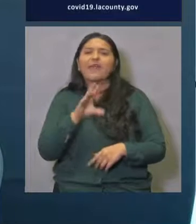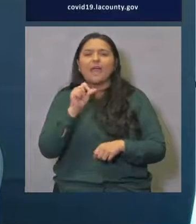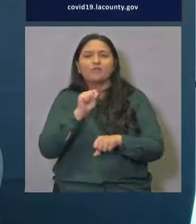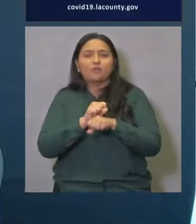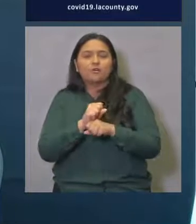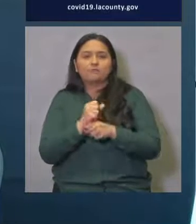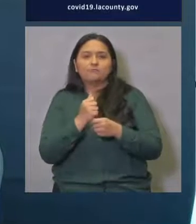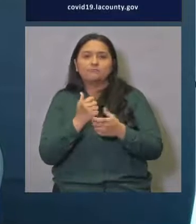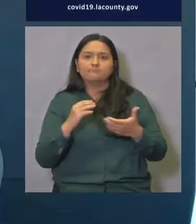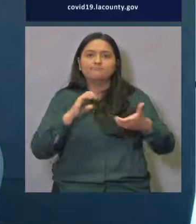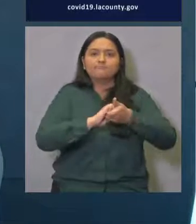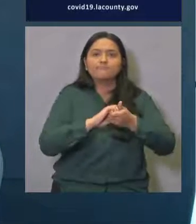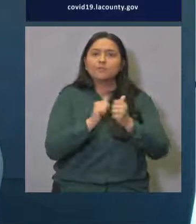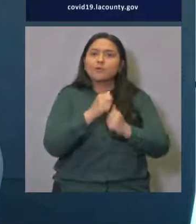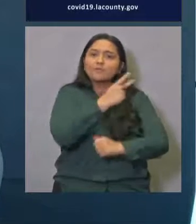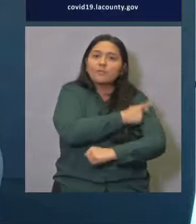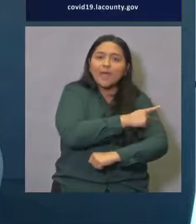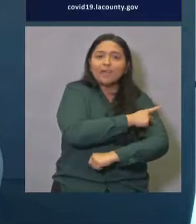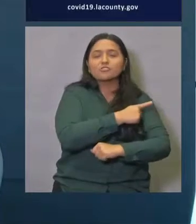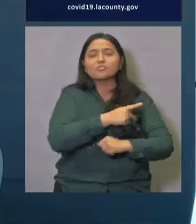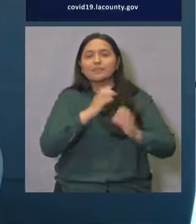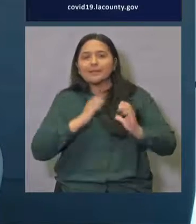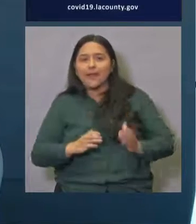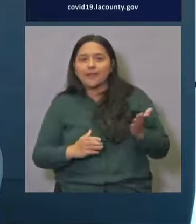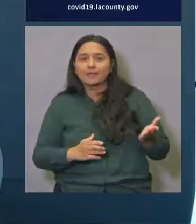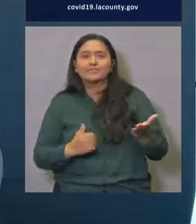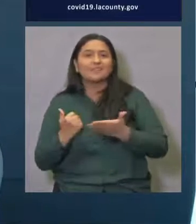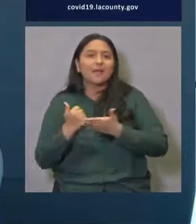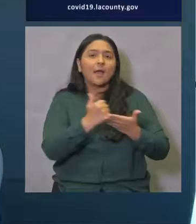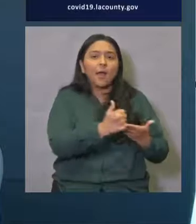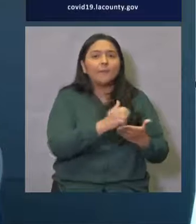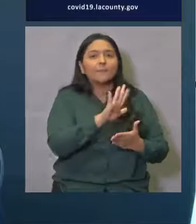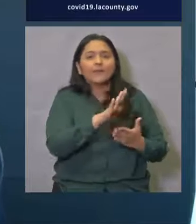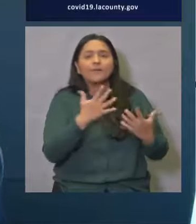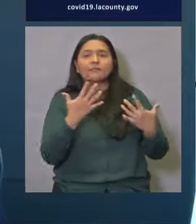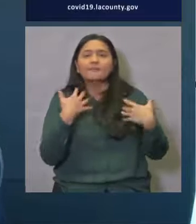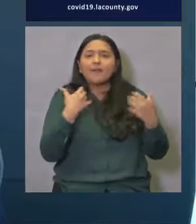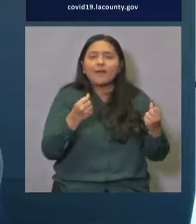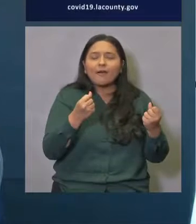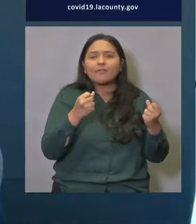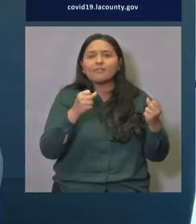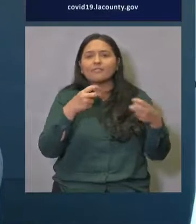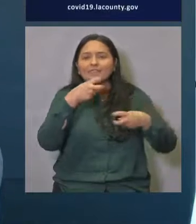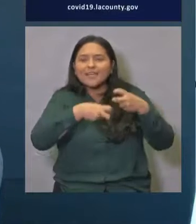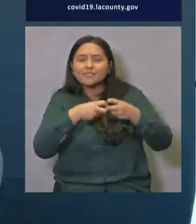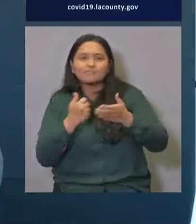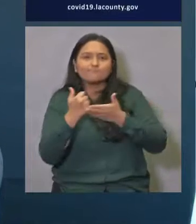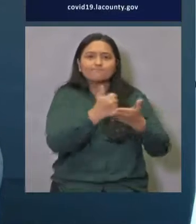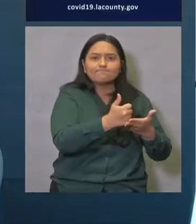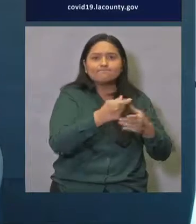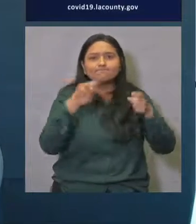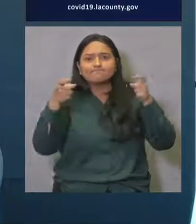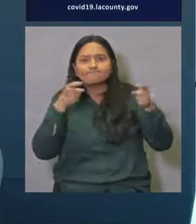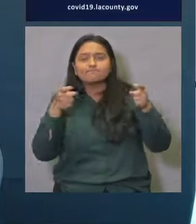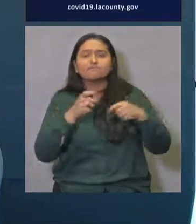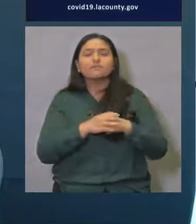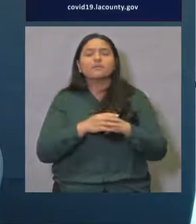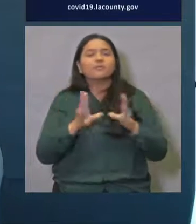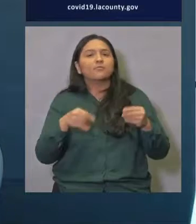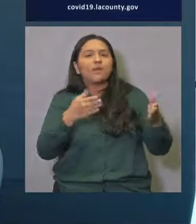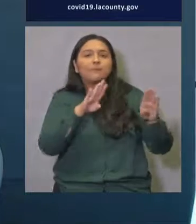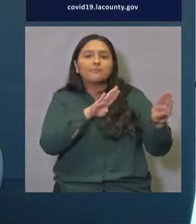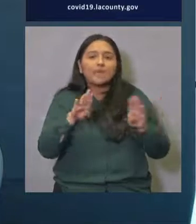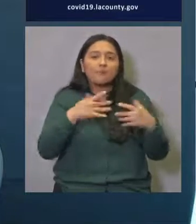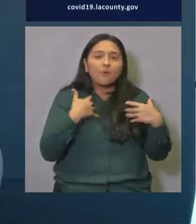in the community, helping patients to cope with their health issues, assisting with care transitions, providing behavioral health